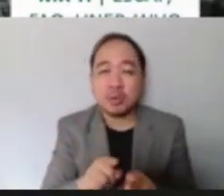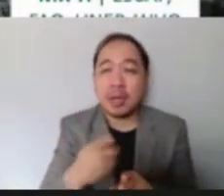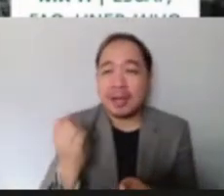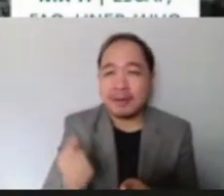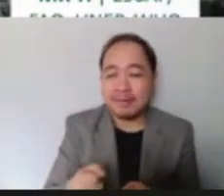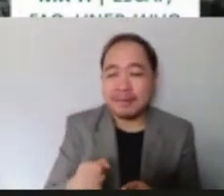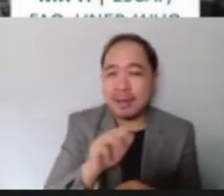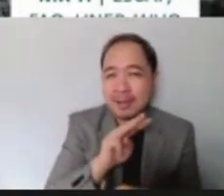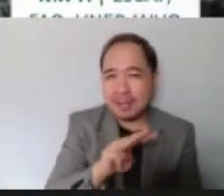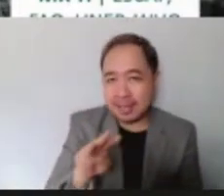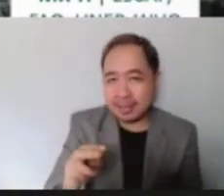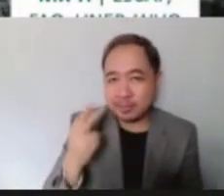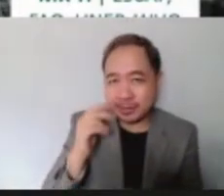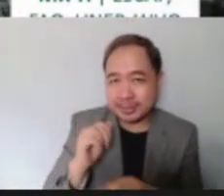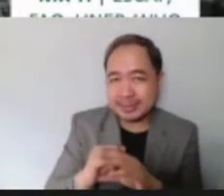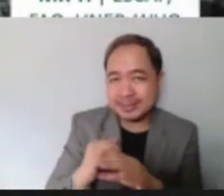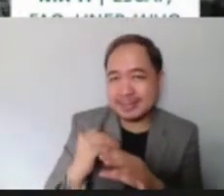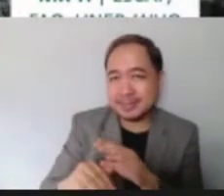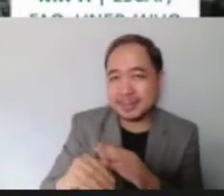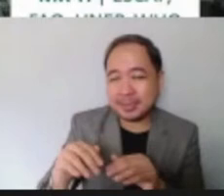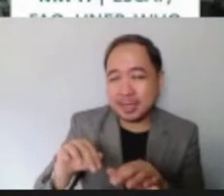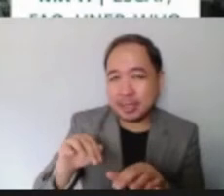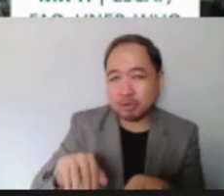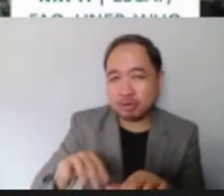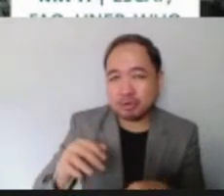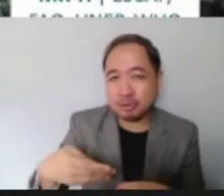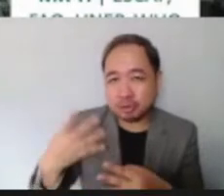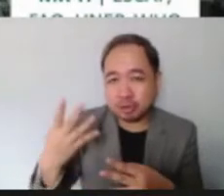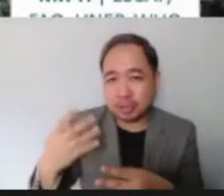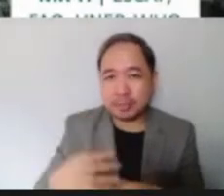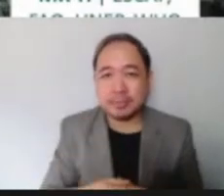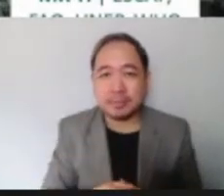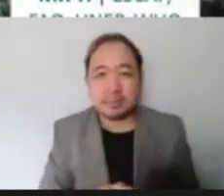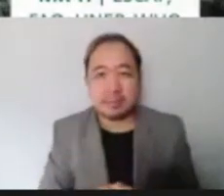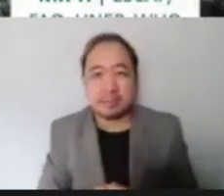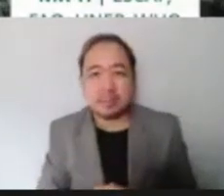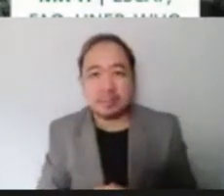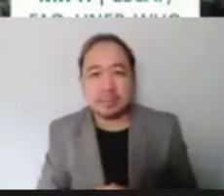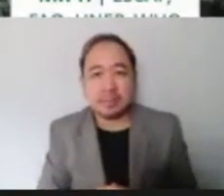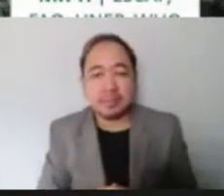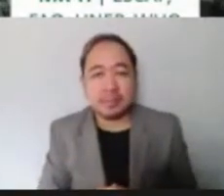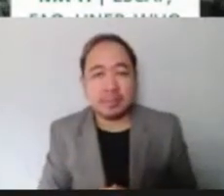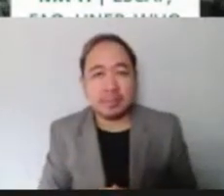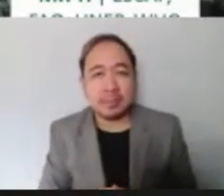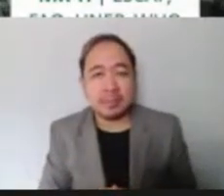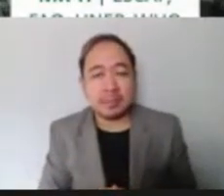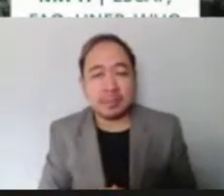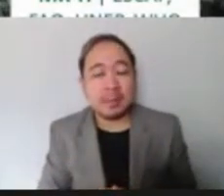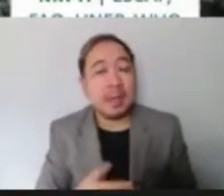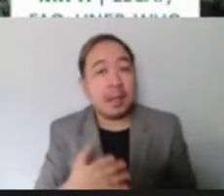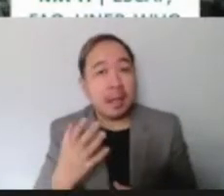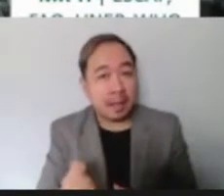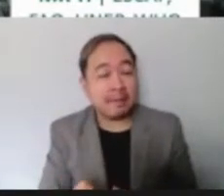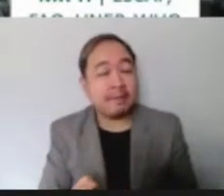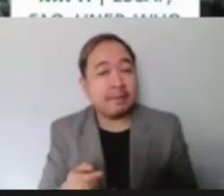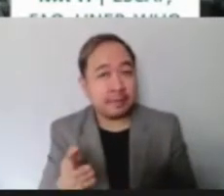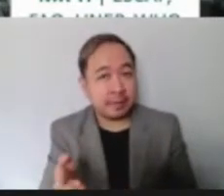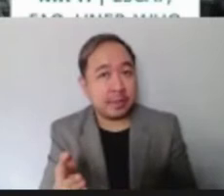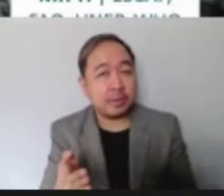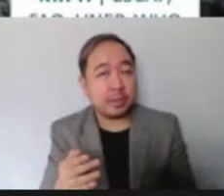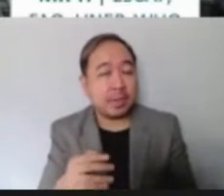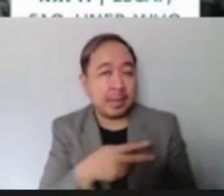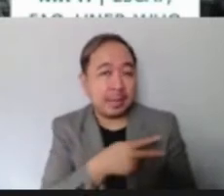there will be our characters outside the conference room who can help guide you to teach site